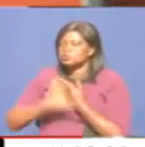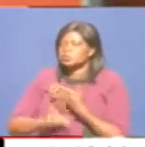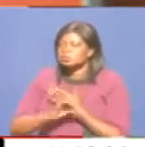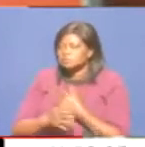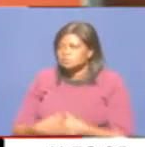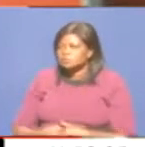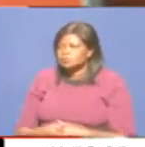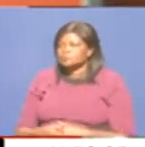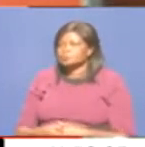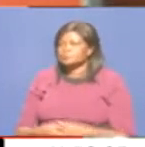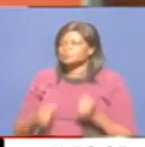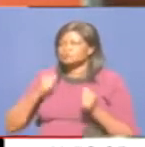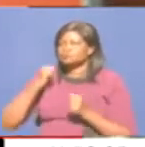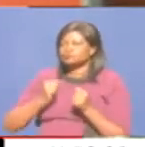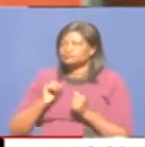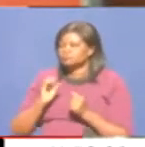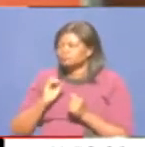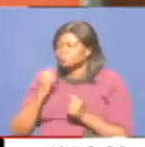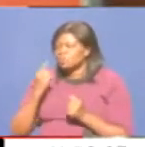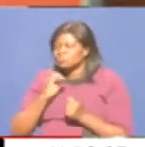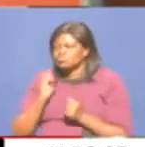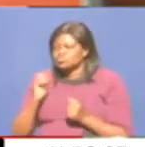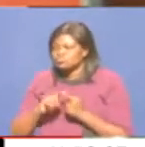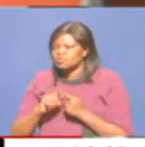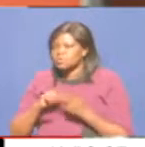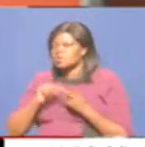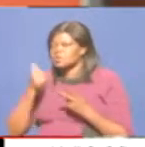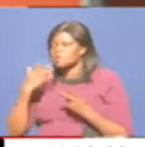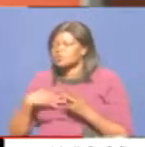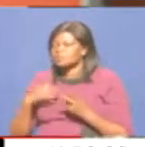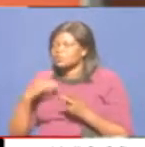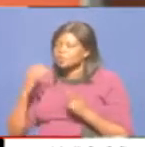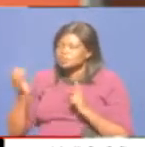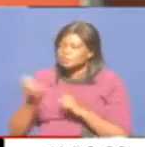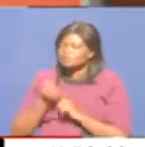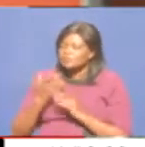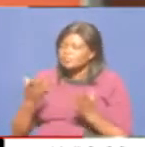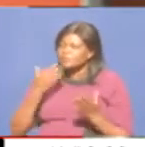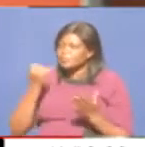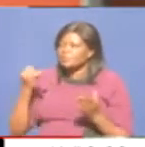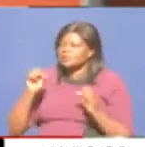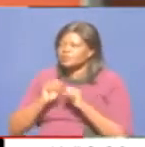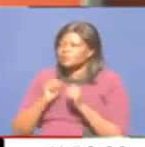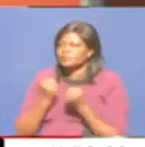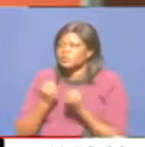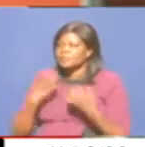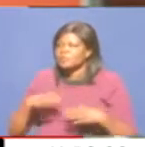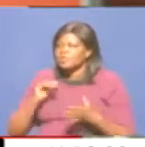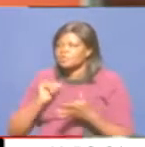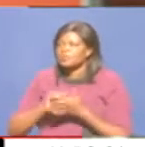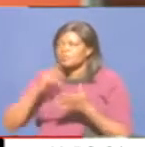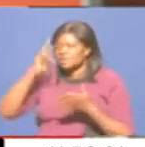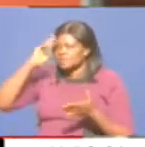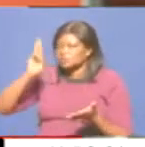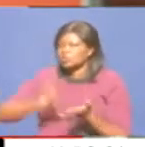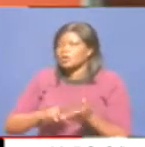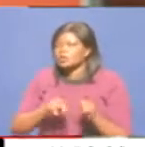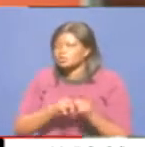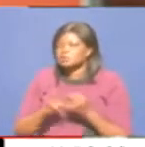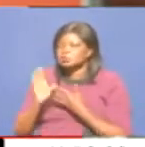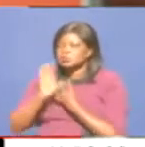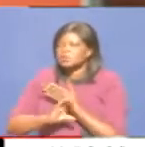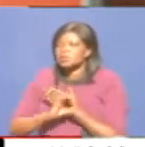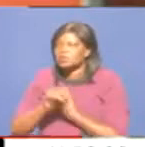about athletes, mm-hmm. but everybody who has achieved something for the betterment of the society. Indeed. Those are the people that we should recognize as a country, mm-hmm. and